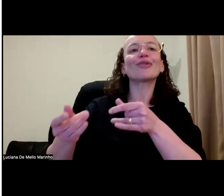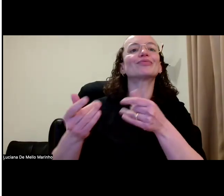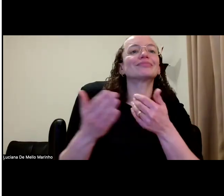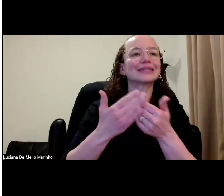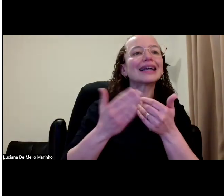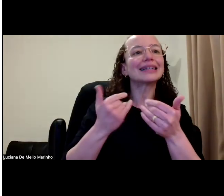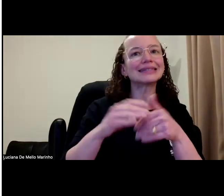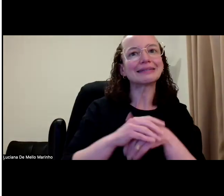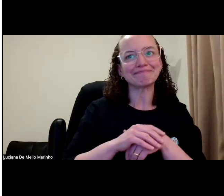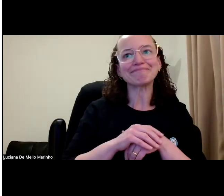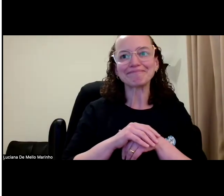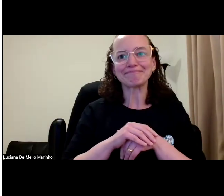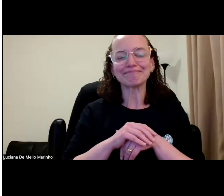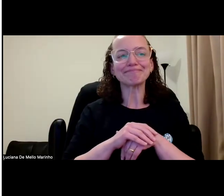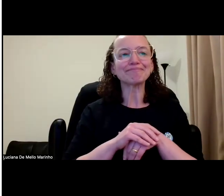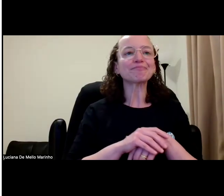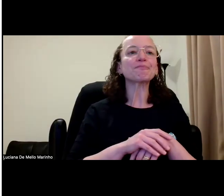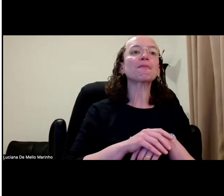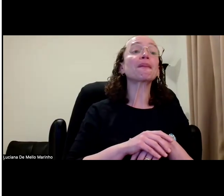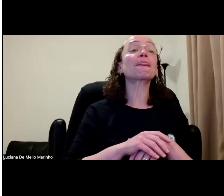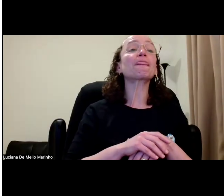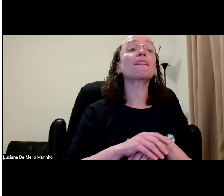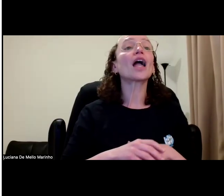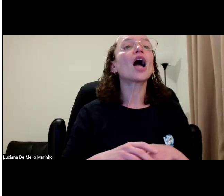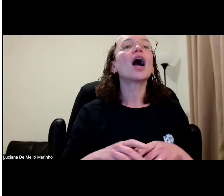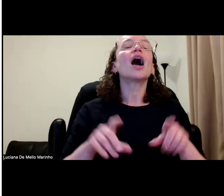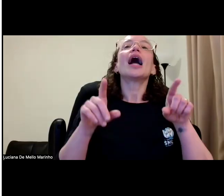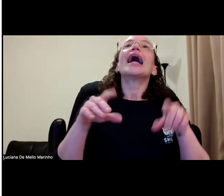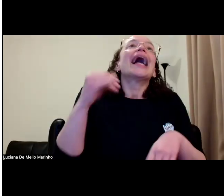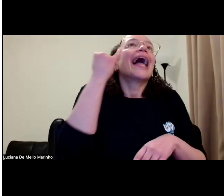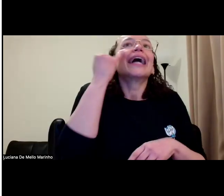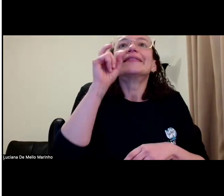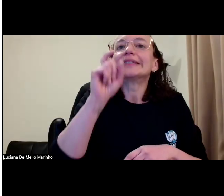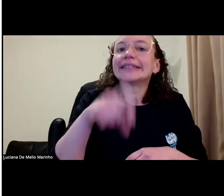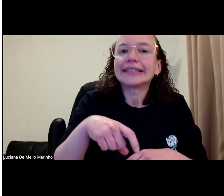your job an easier process and a smoother process.